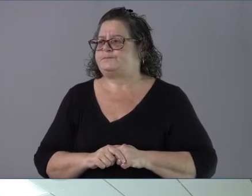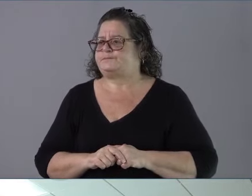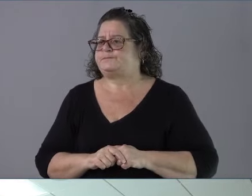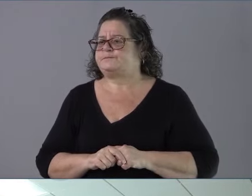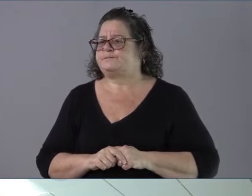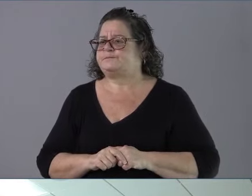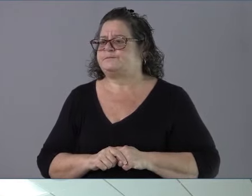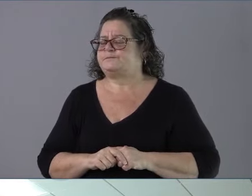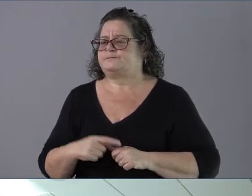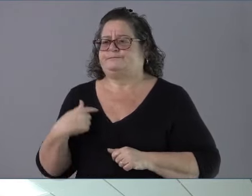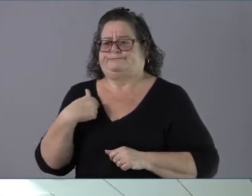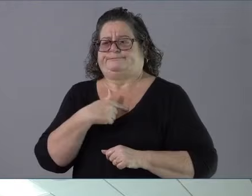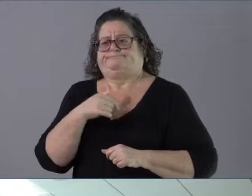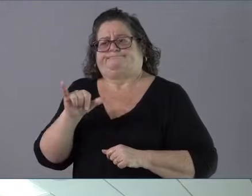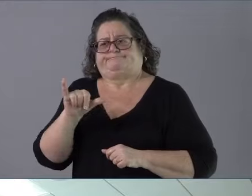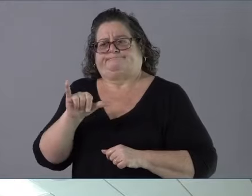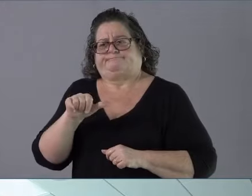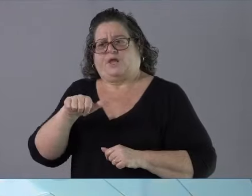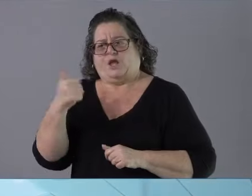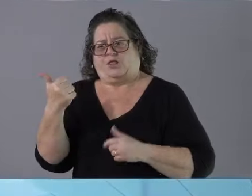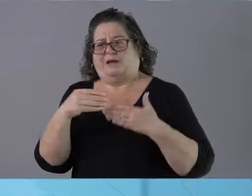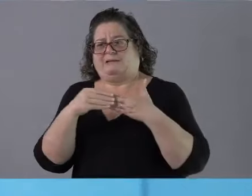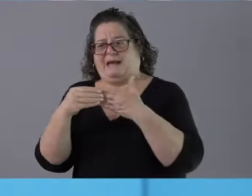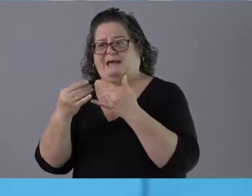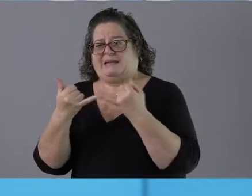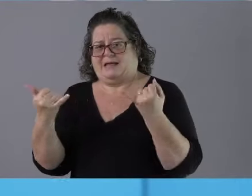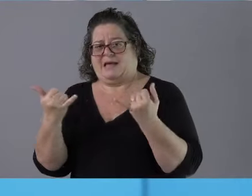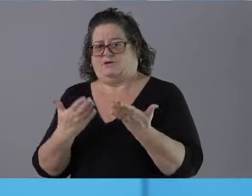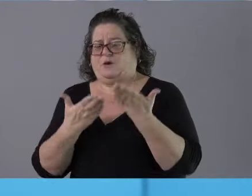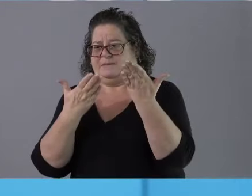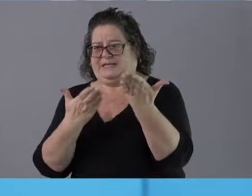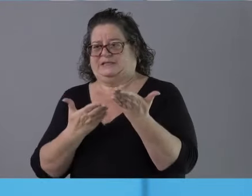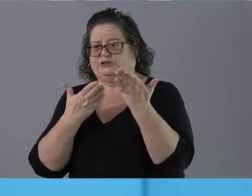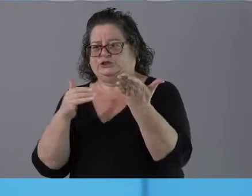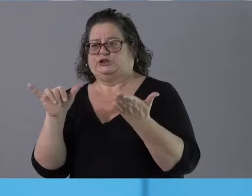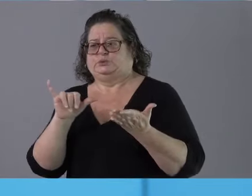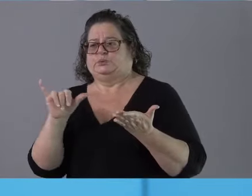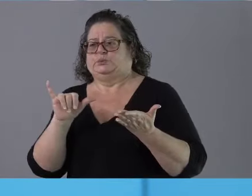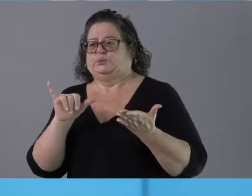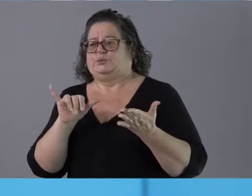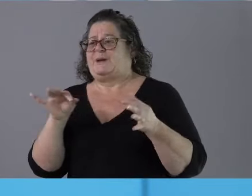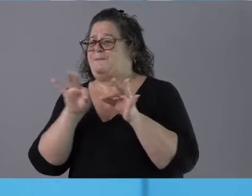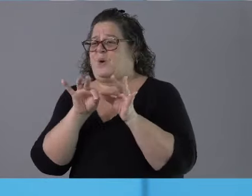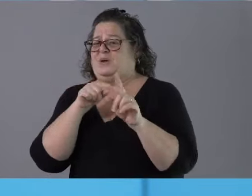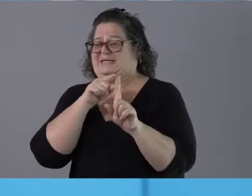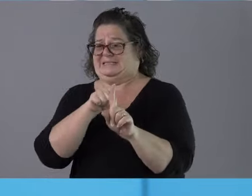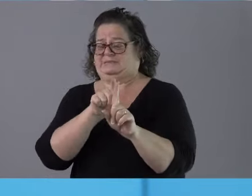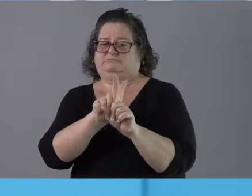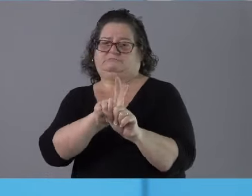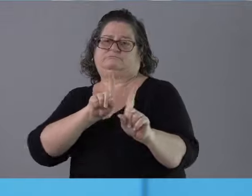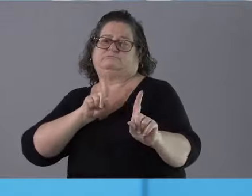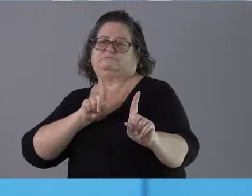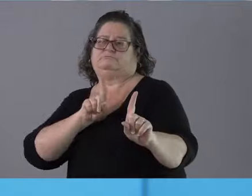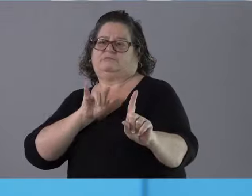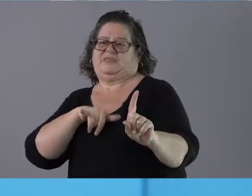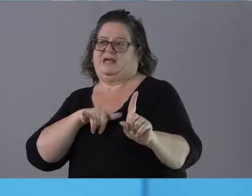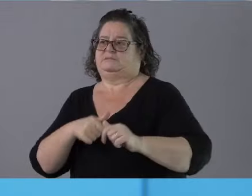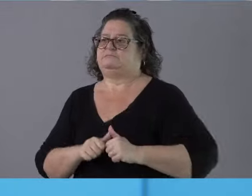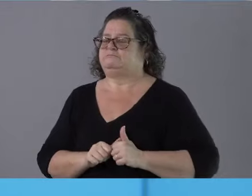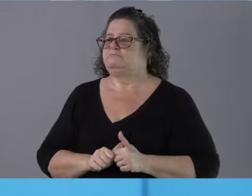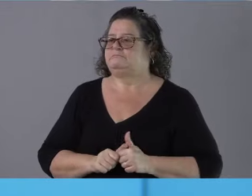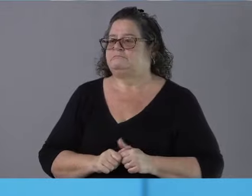The key is to socially distance and make those responsible decisions. But listen, we'll make